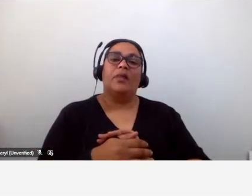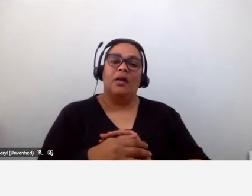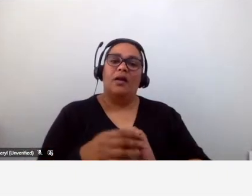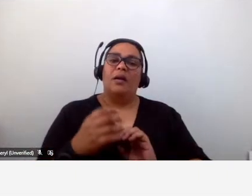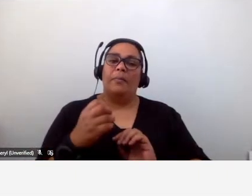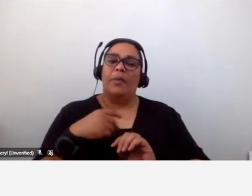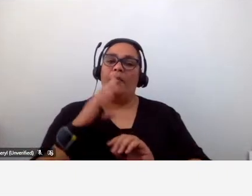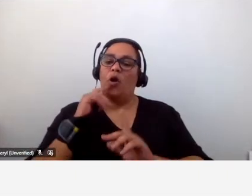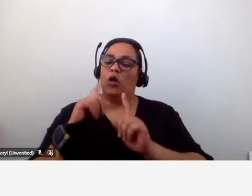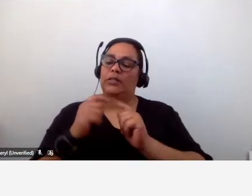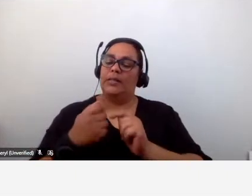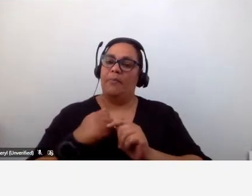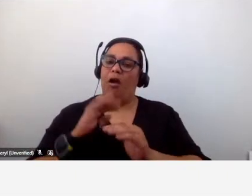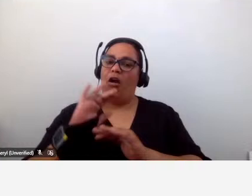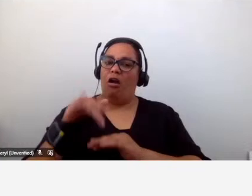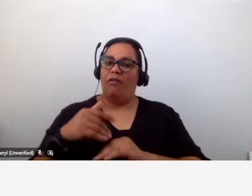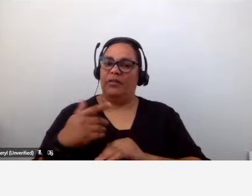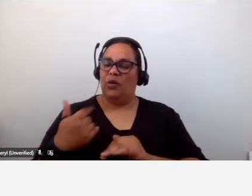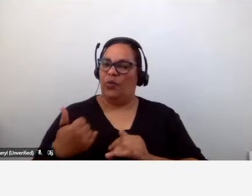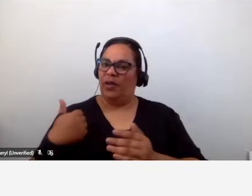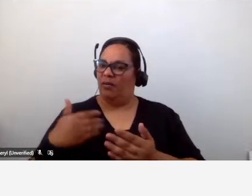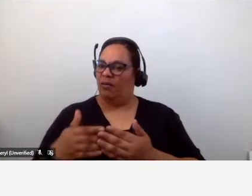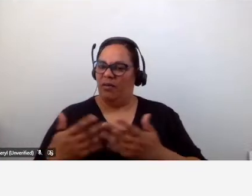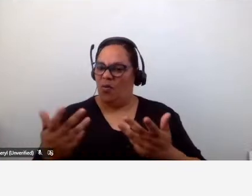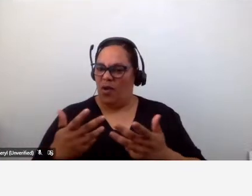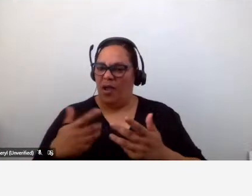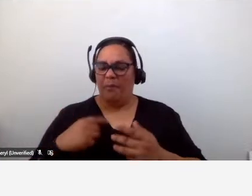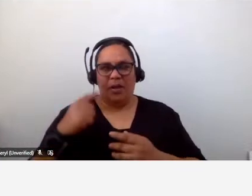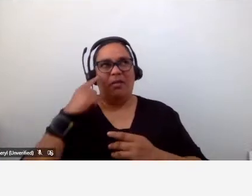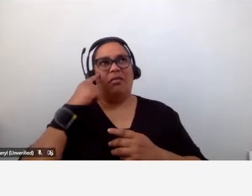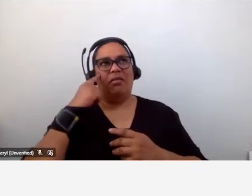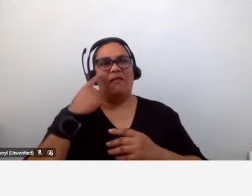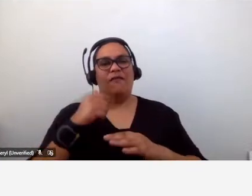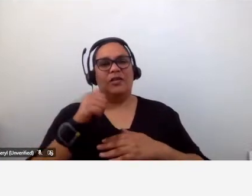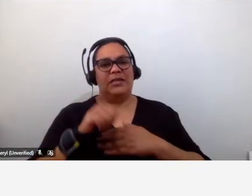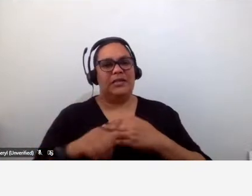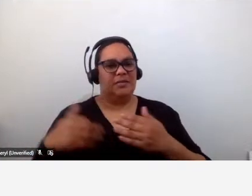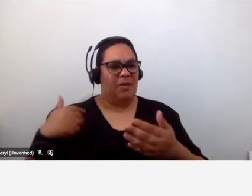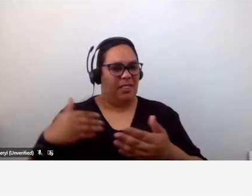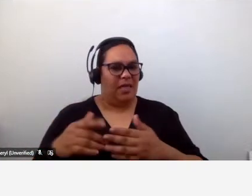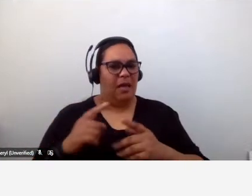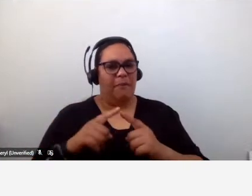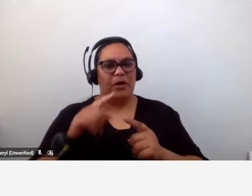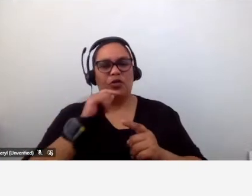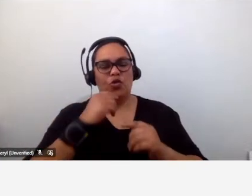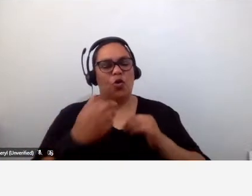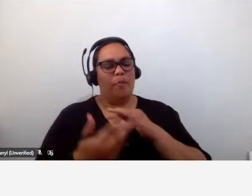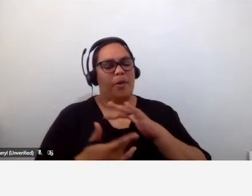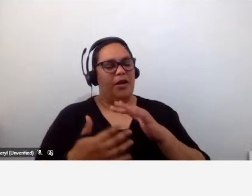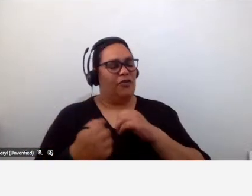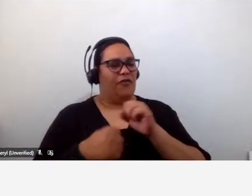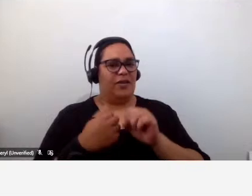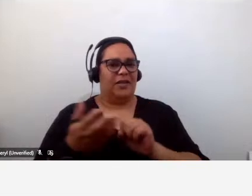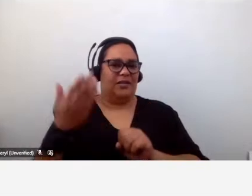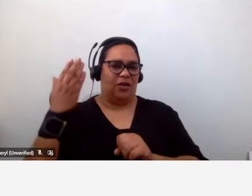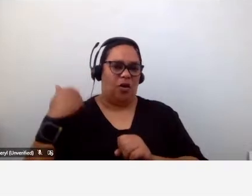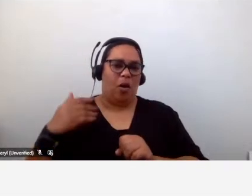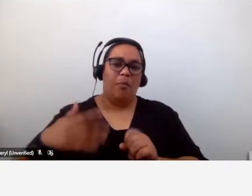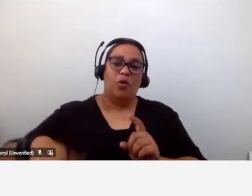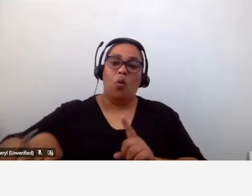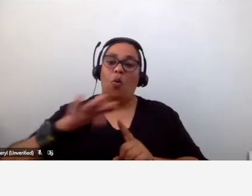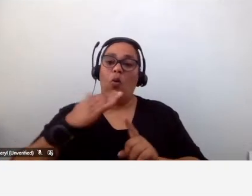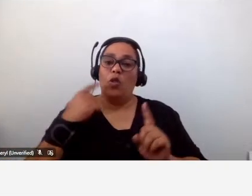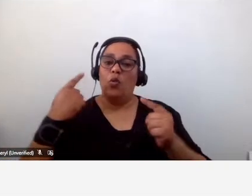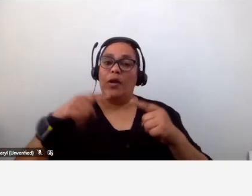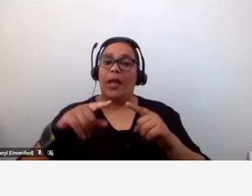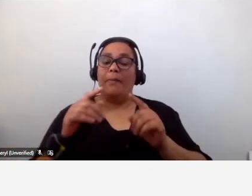I'll ask my team after this where we are, because I haven't thought about it for the last 6 months, but I was passionate about it many years ago. And everybody who came to Cape Town